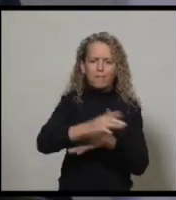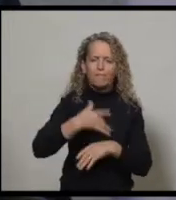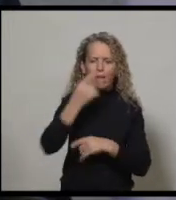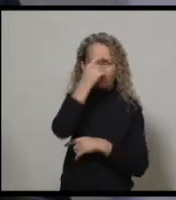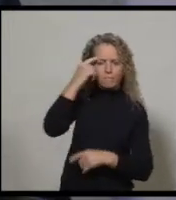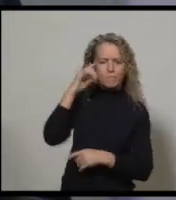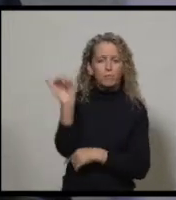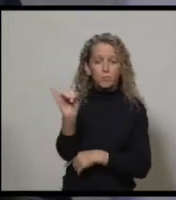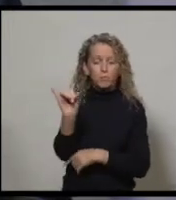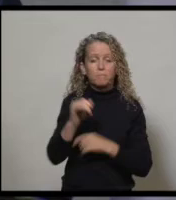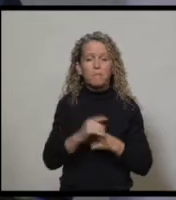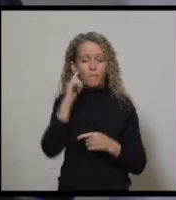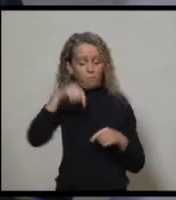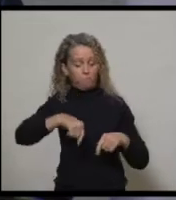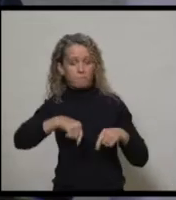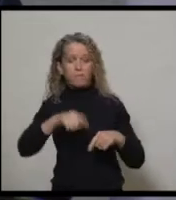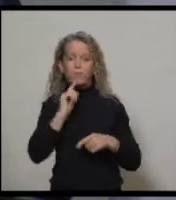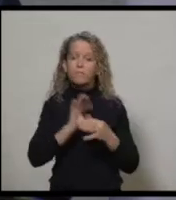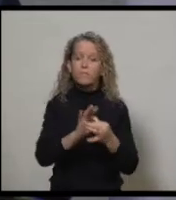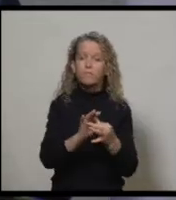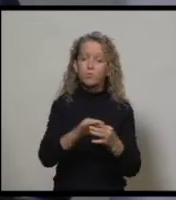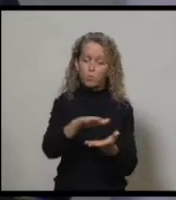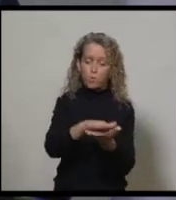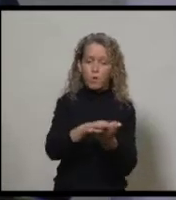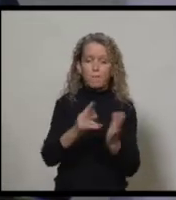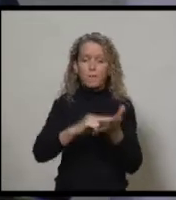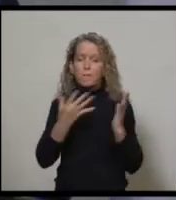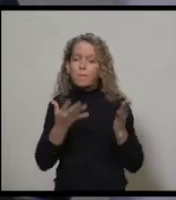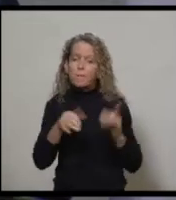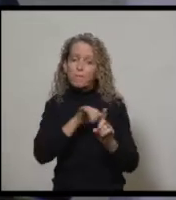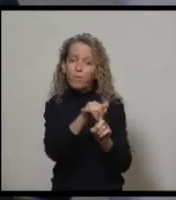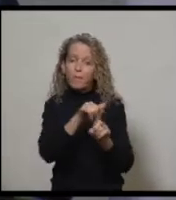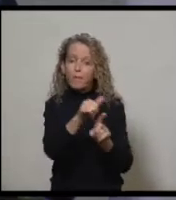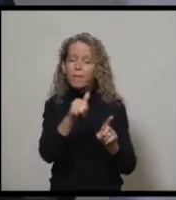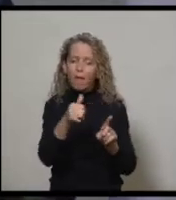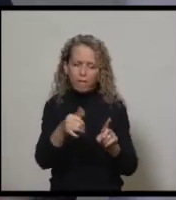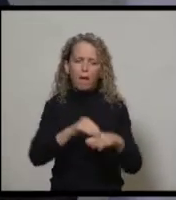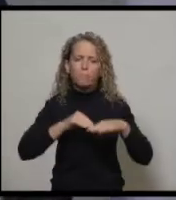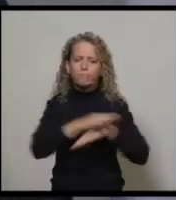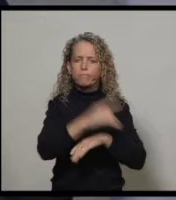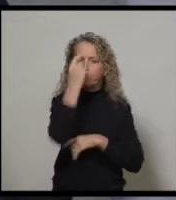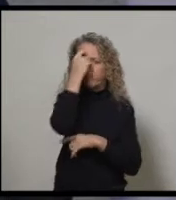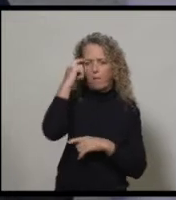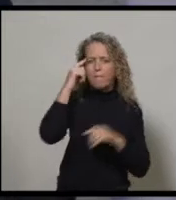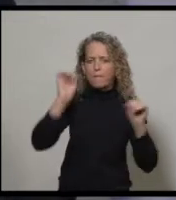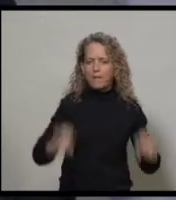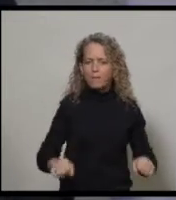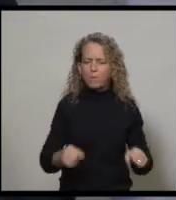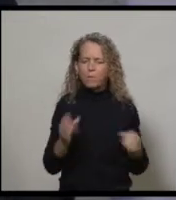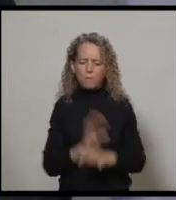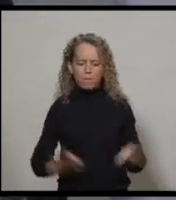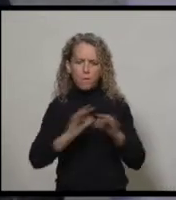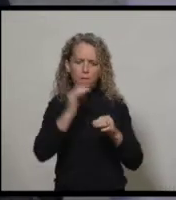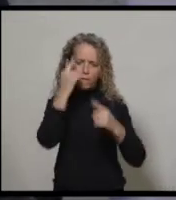trauma that may be happening, such as bullying in the schools. So we know that that can happen as well. So we want to be thinking about all these different types of trauma. And